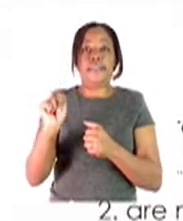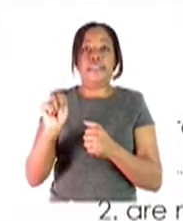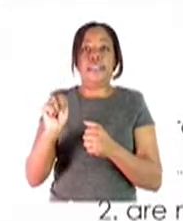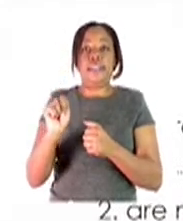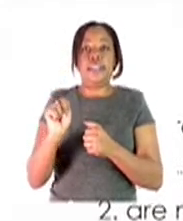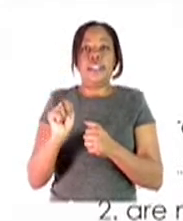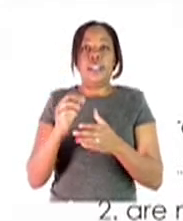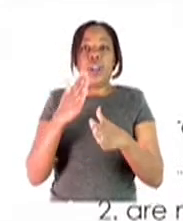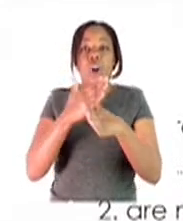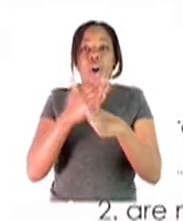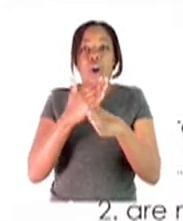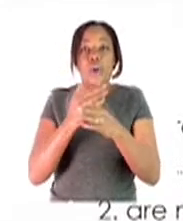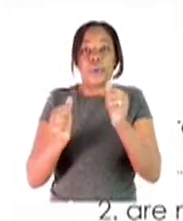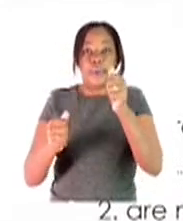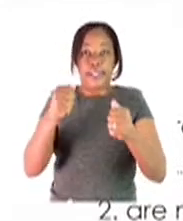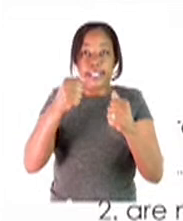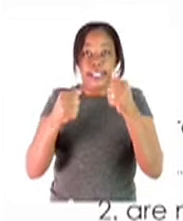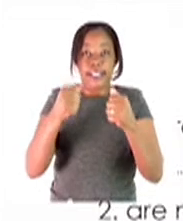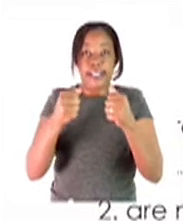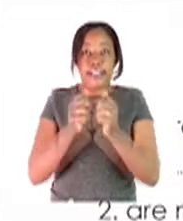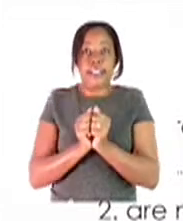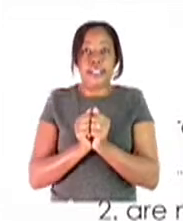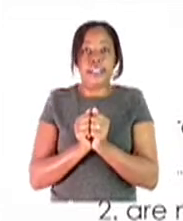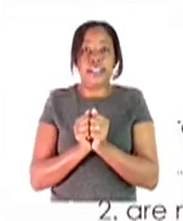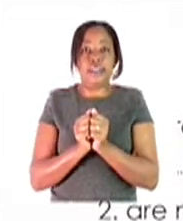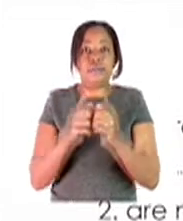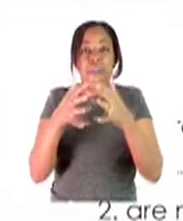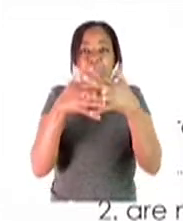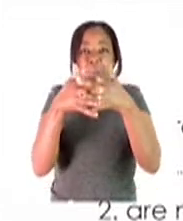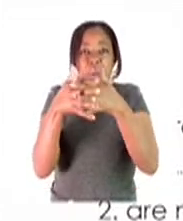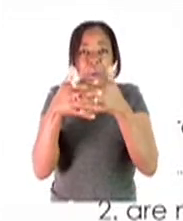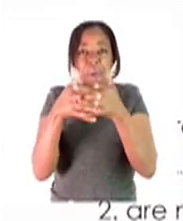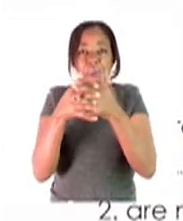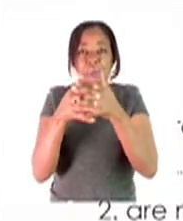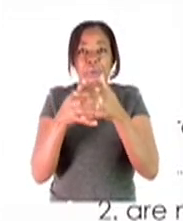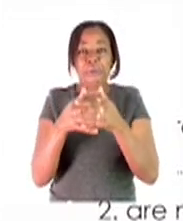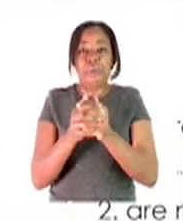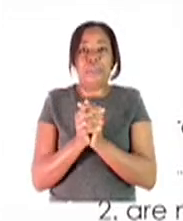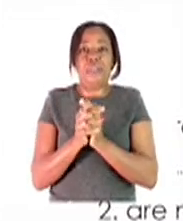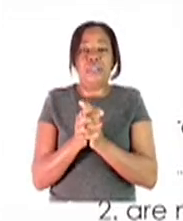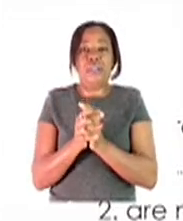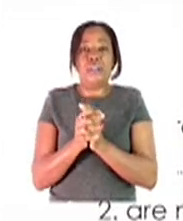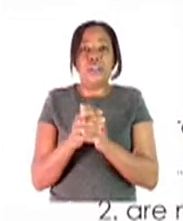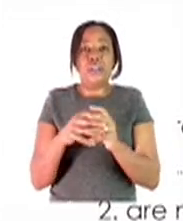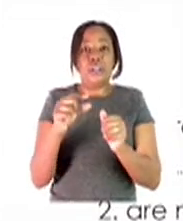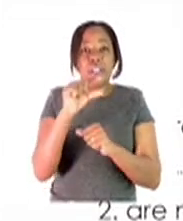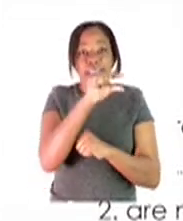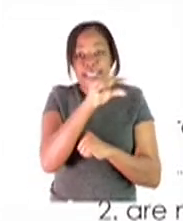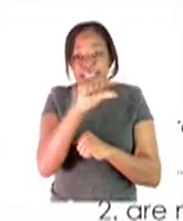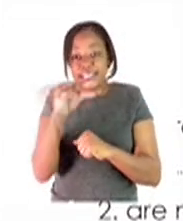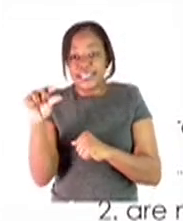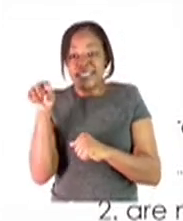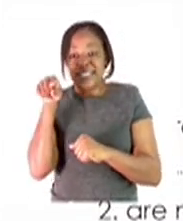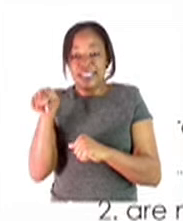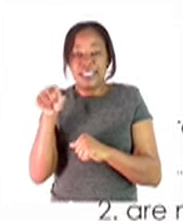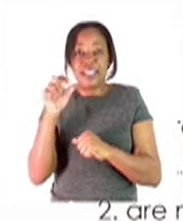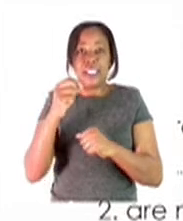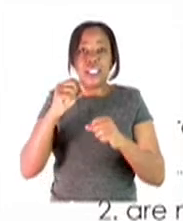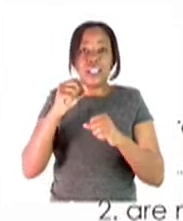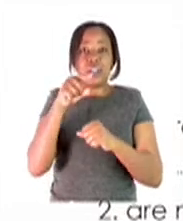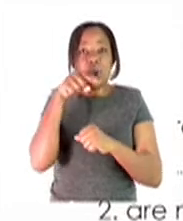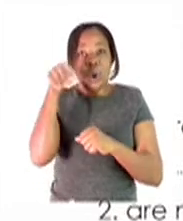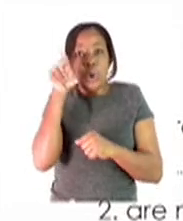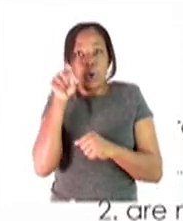Now we have to put them nicely in order to make a sentence correct. Okay, which words do you think you will start